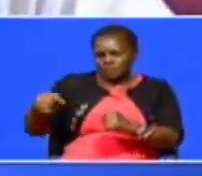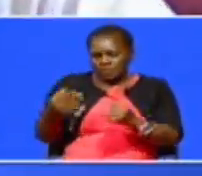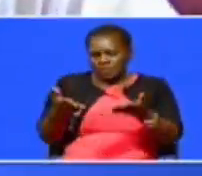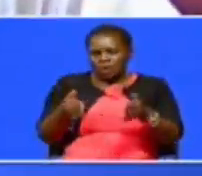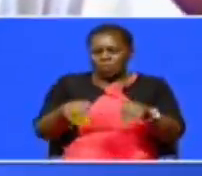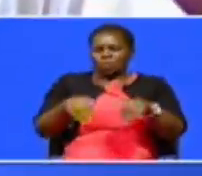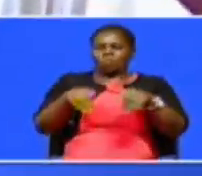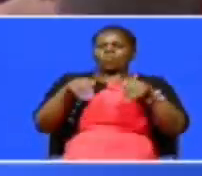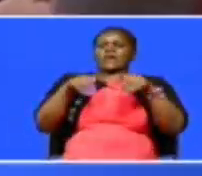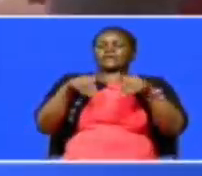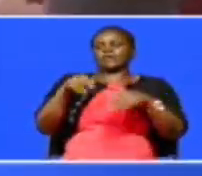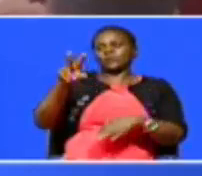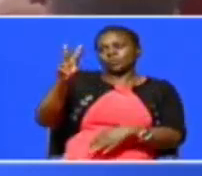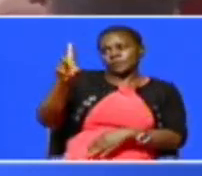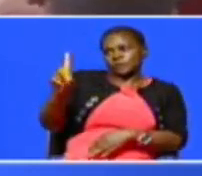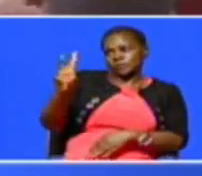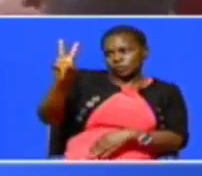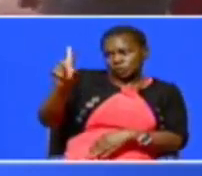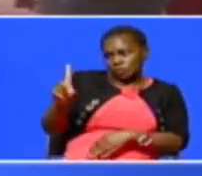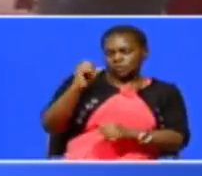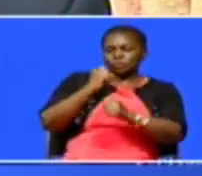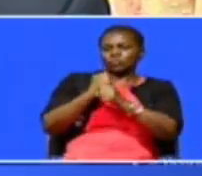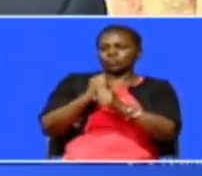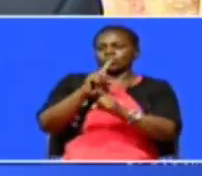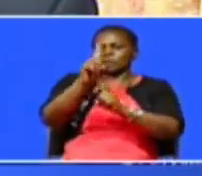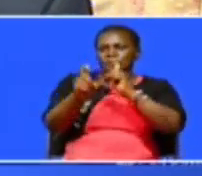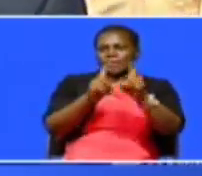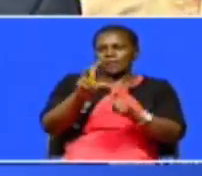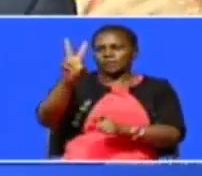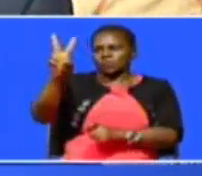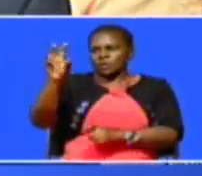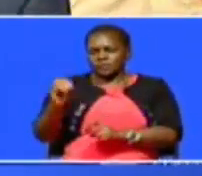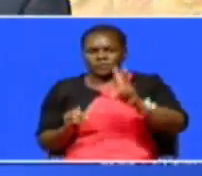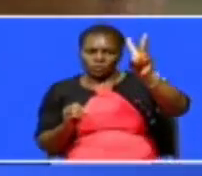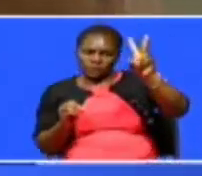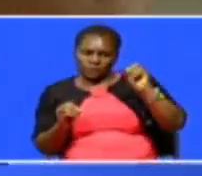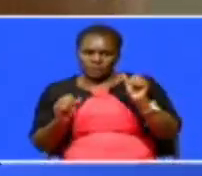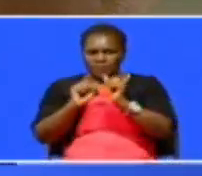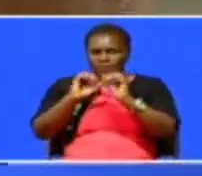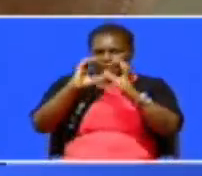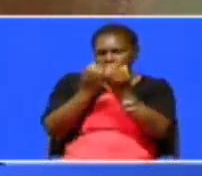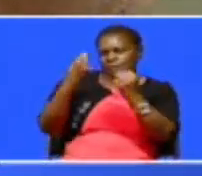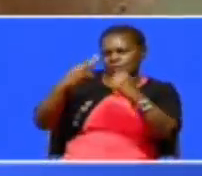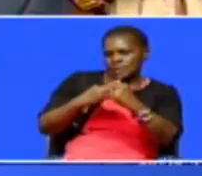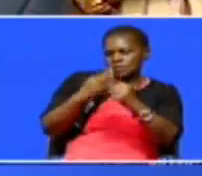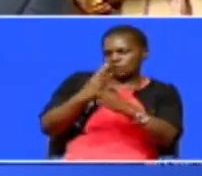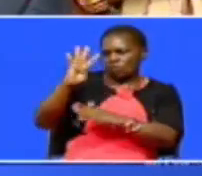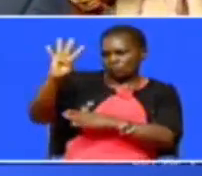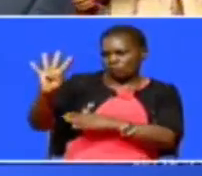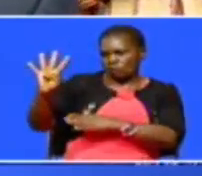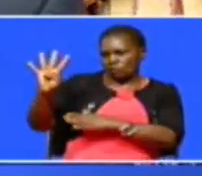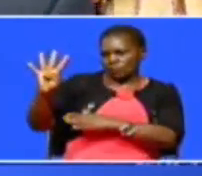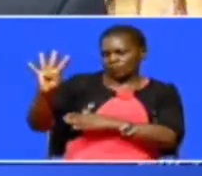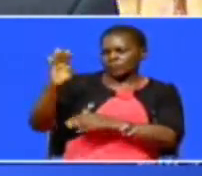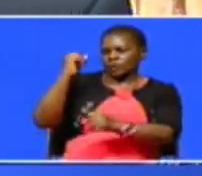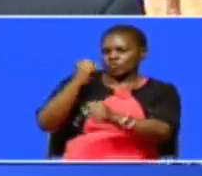wait until the end of 2021 to sit the exams. The 2020 Standard 8 and Form 4 cohorts